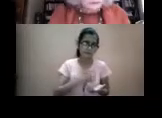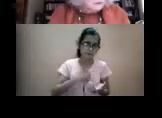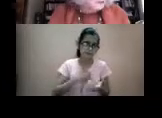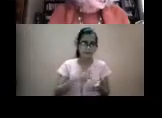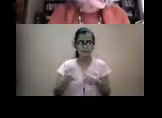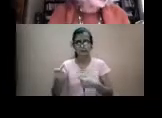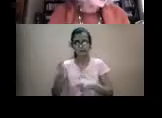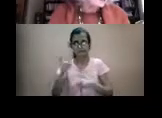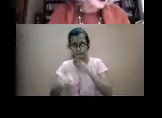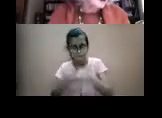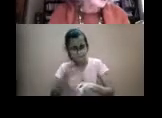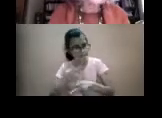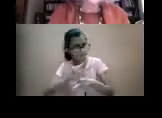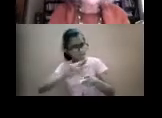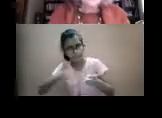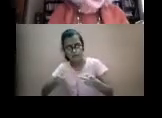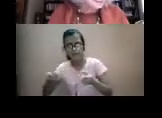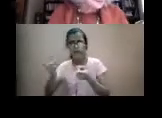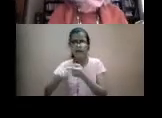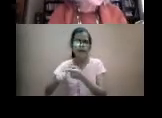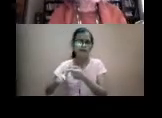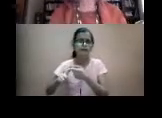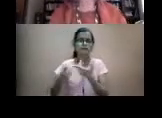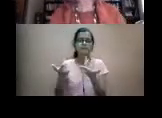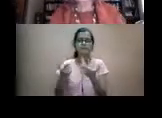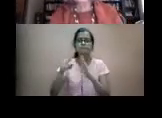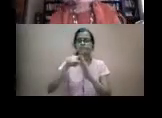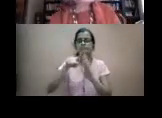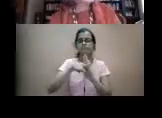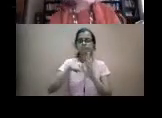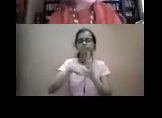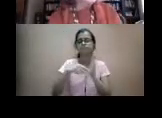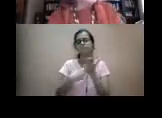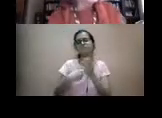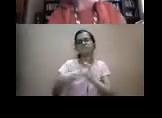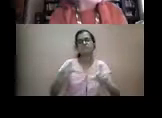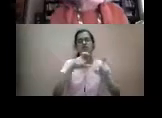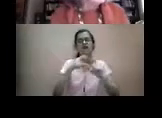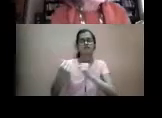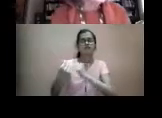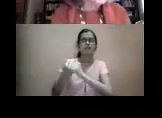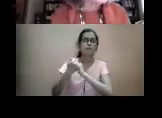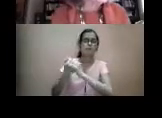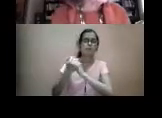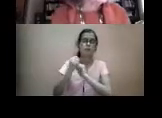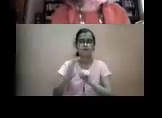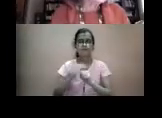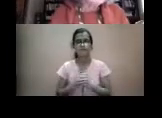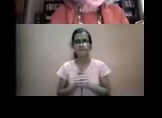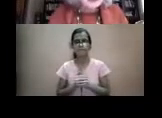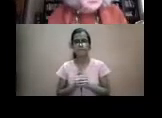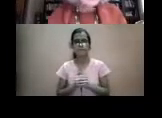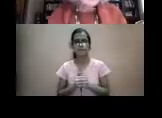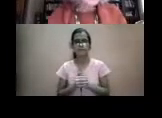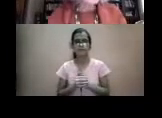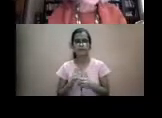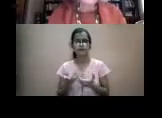abuse her relationship of power over a vulnerable individual. It is not just negligent and